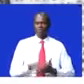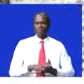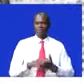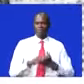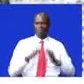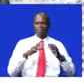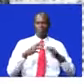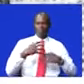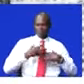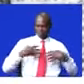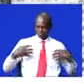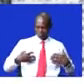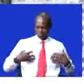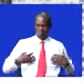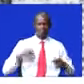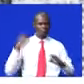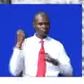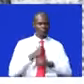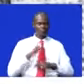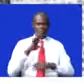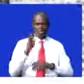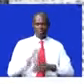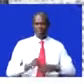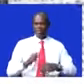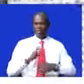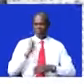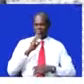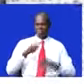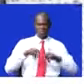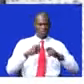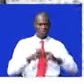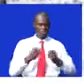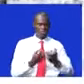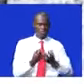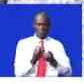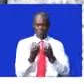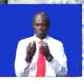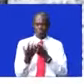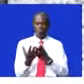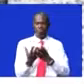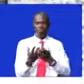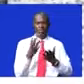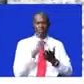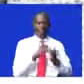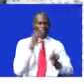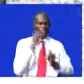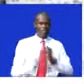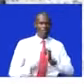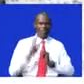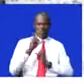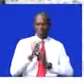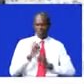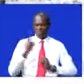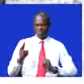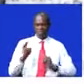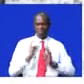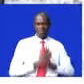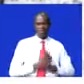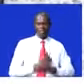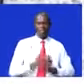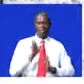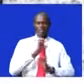livestock have been affected by the flood following the destruction of pasture. Sixth, a total of 22 ECD